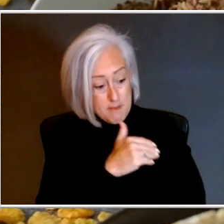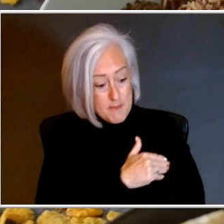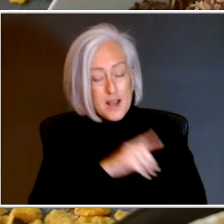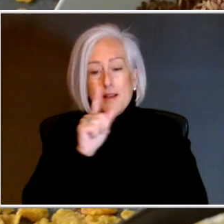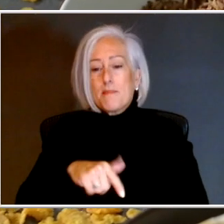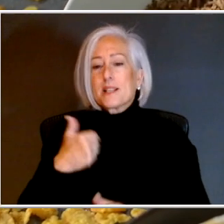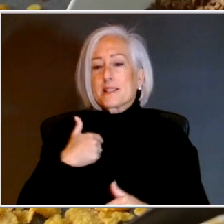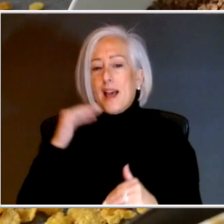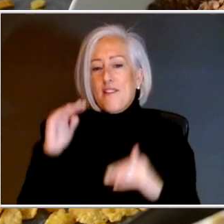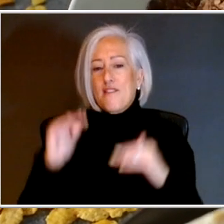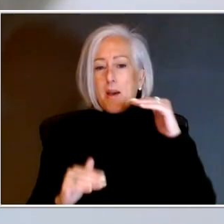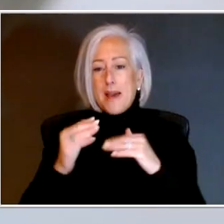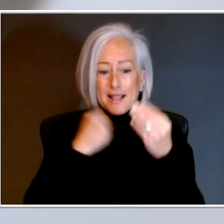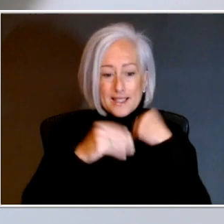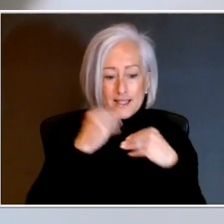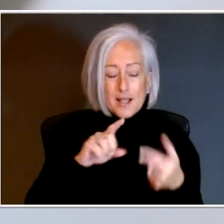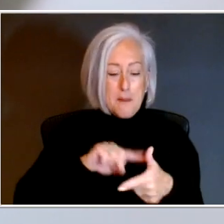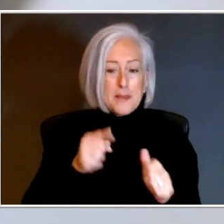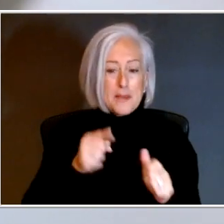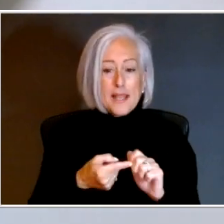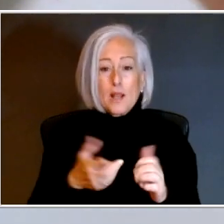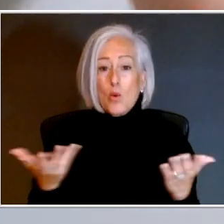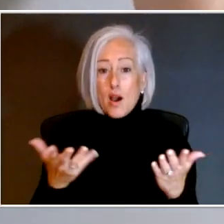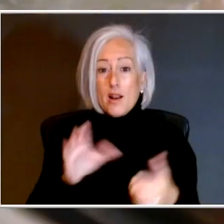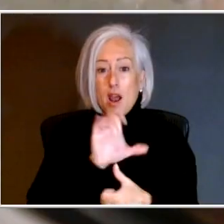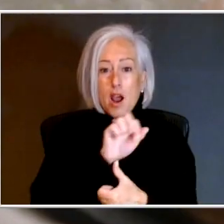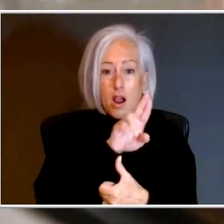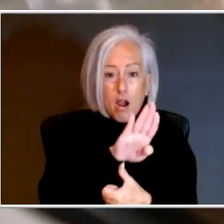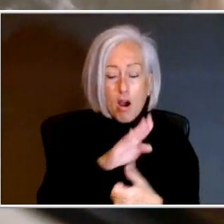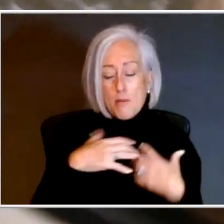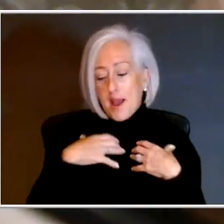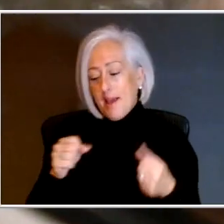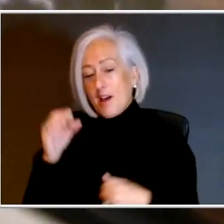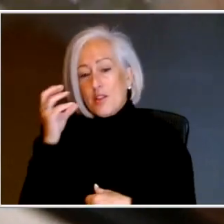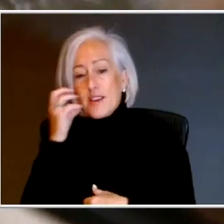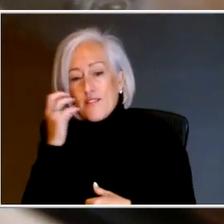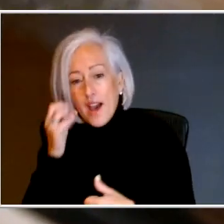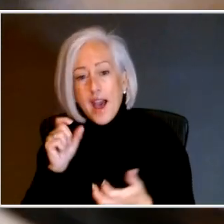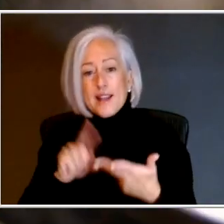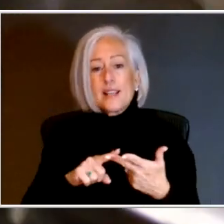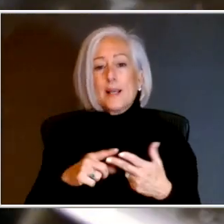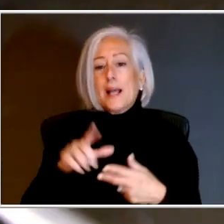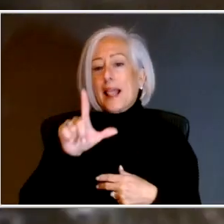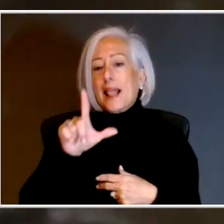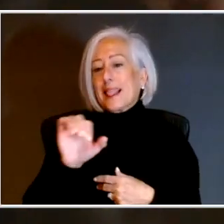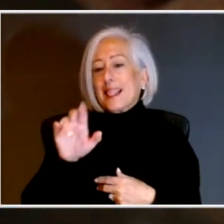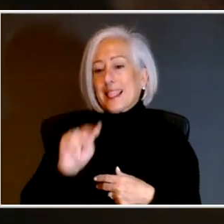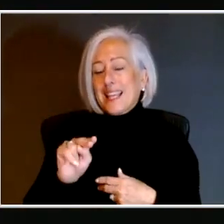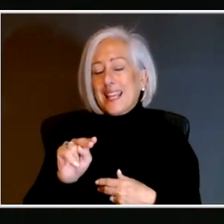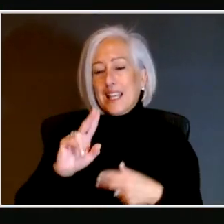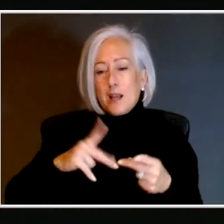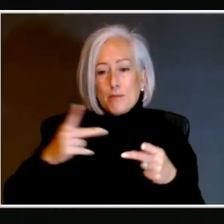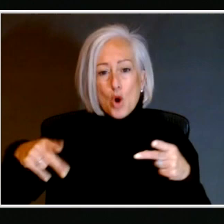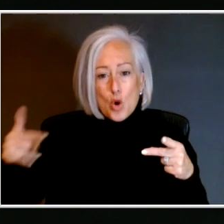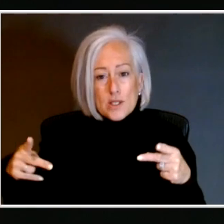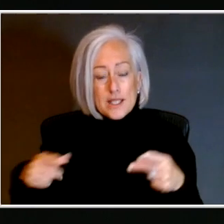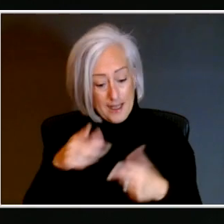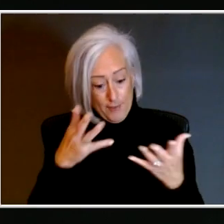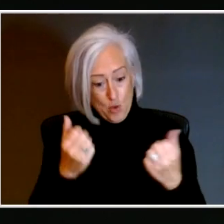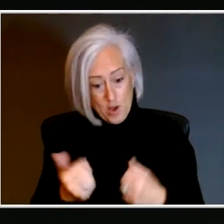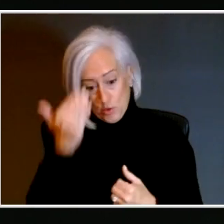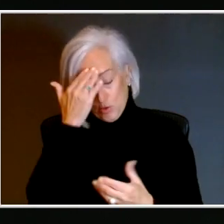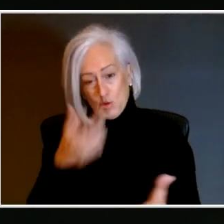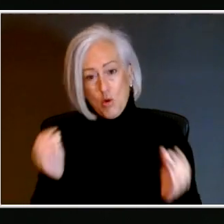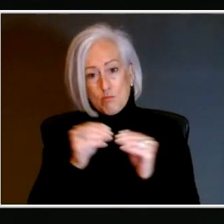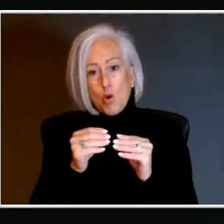This includes carbohydrates, healthy fats, and lean proteins. If someone is very interested and wants to learn more, it's always reasonable to work with a